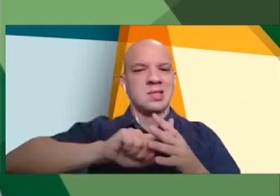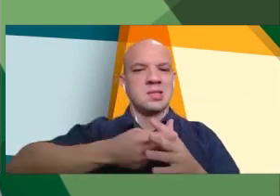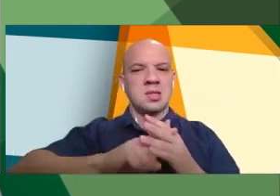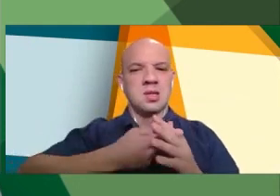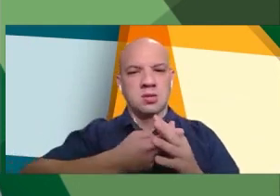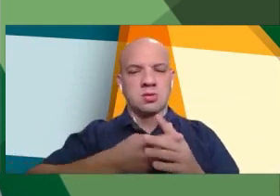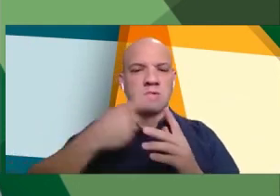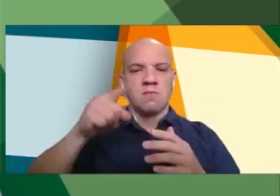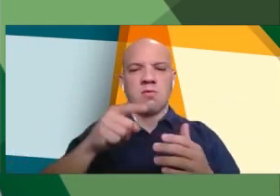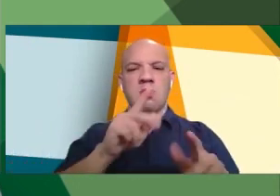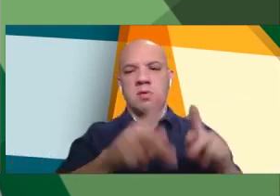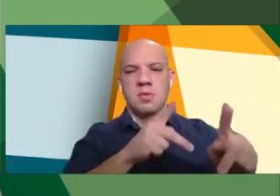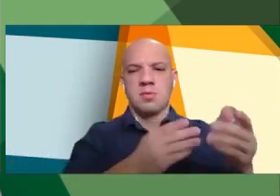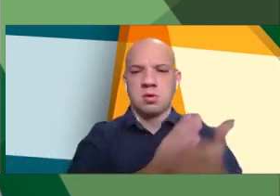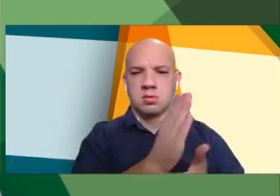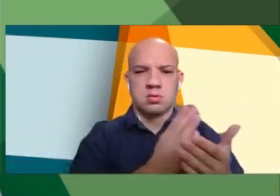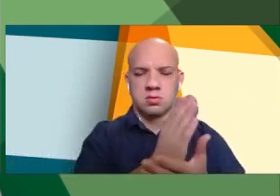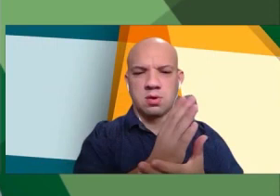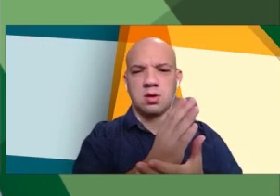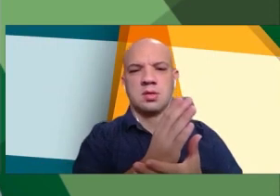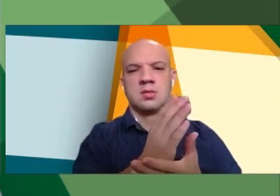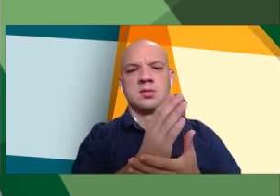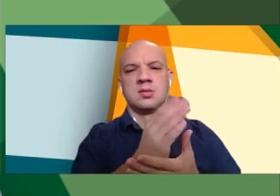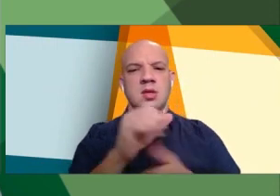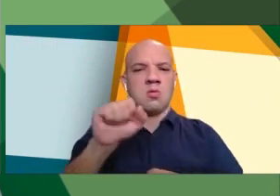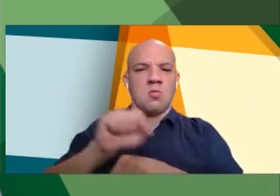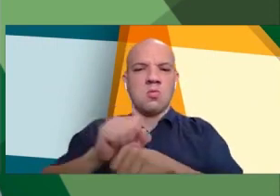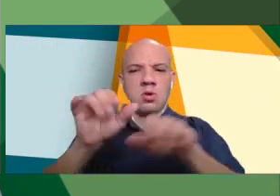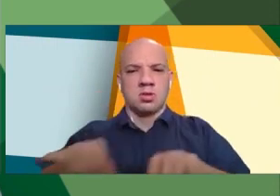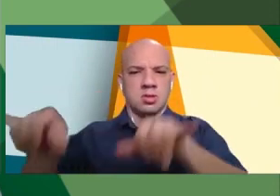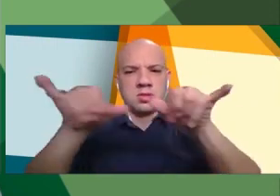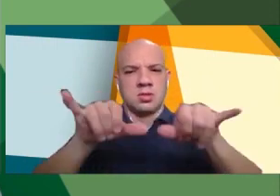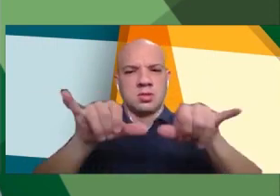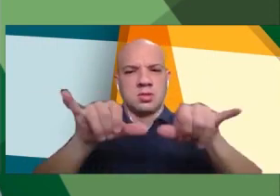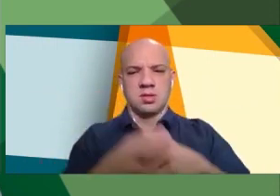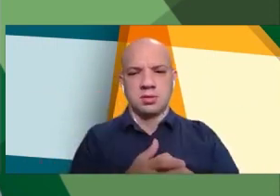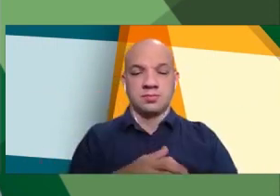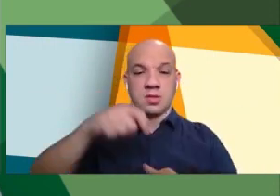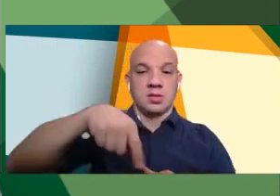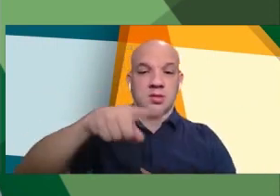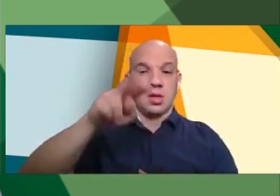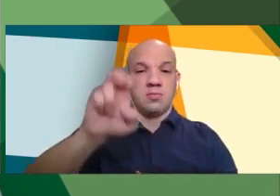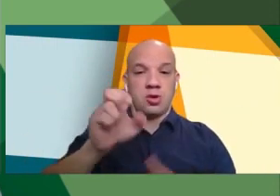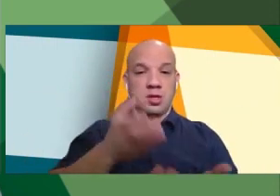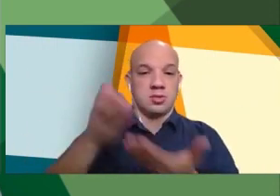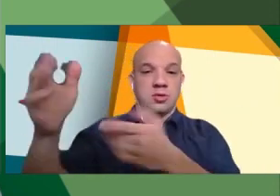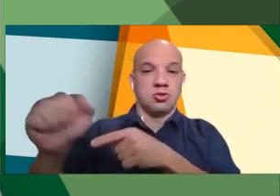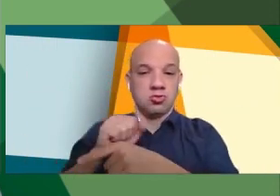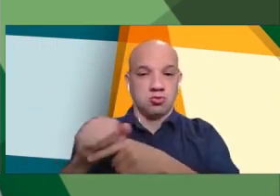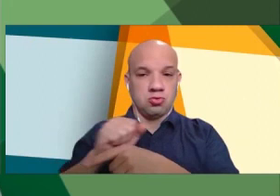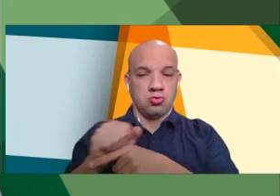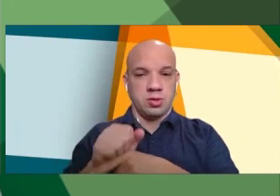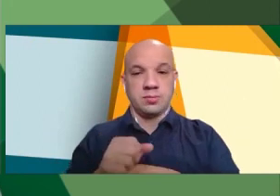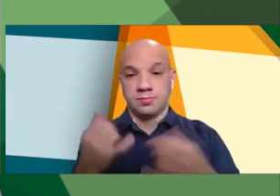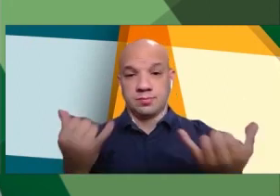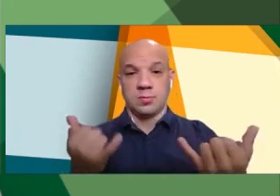Civil Rights Compliance on Labor Standards. This is our pre-submission training.